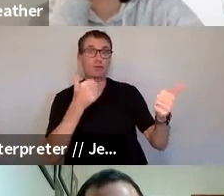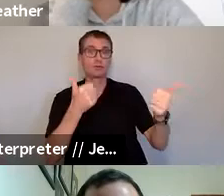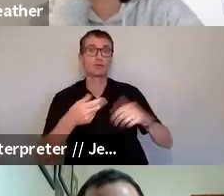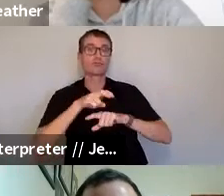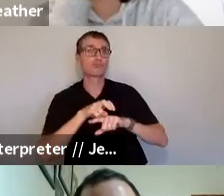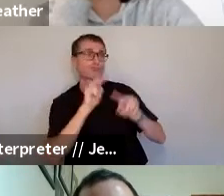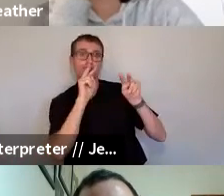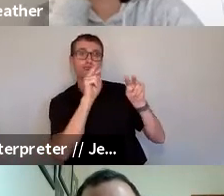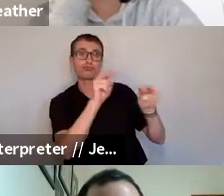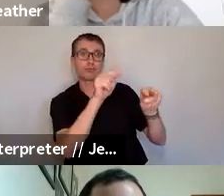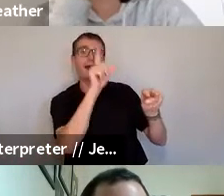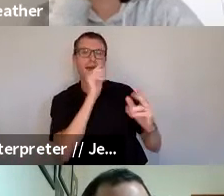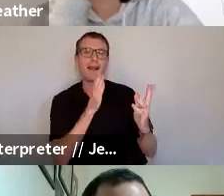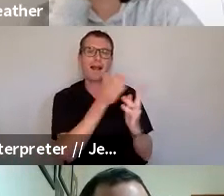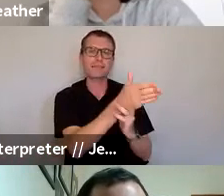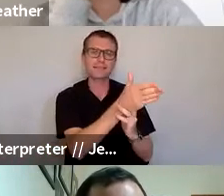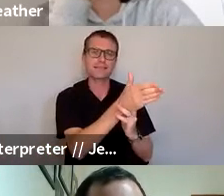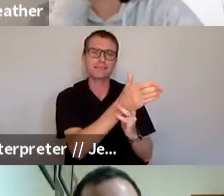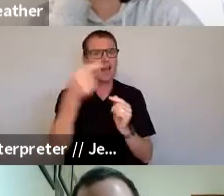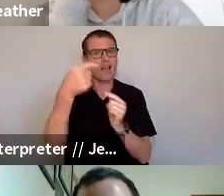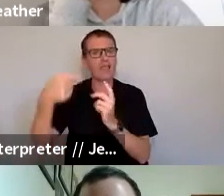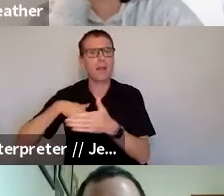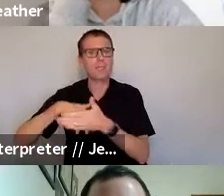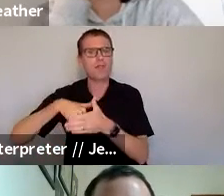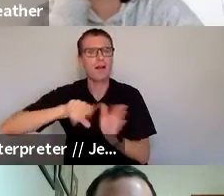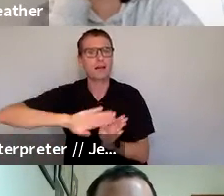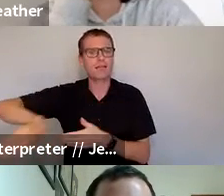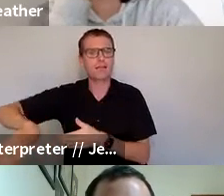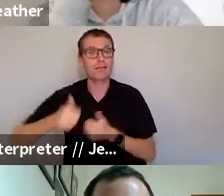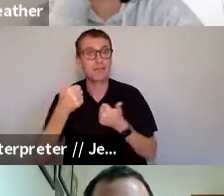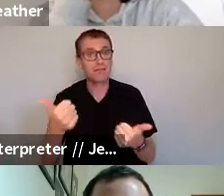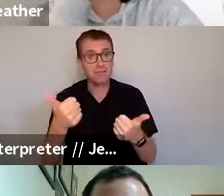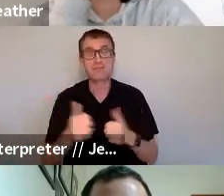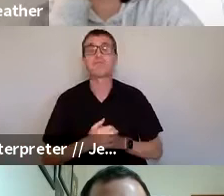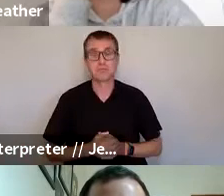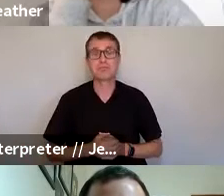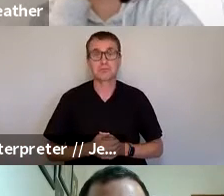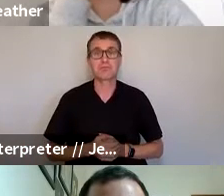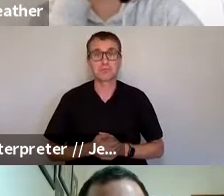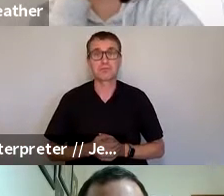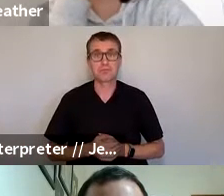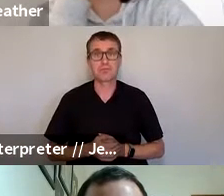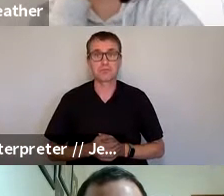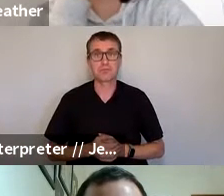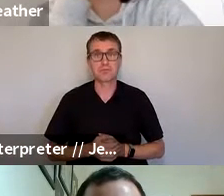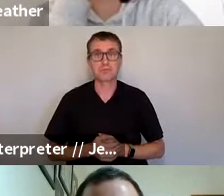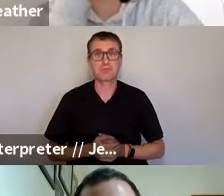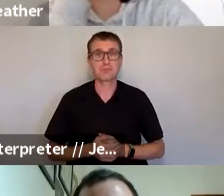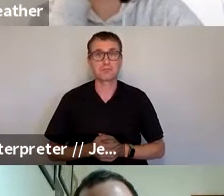what everything is about. So I think that's been the main